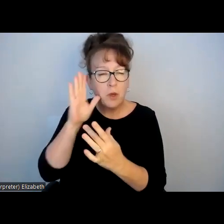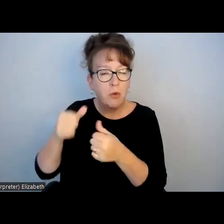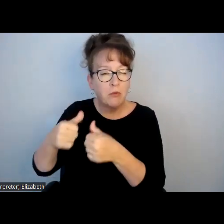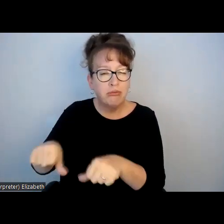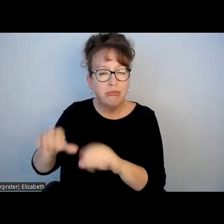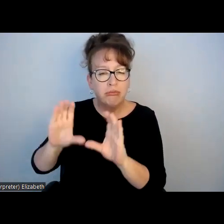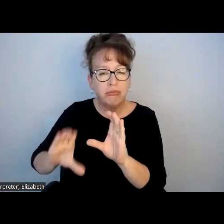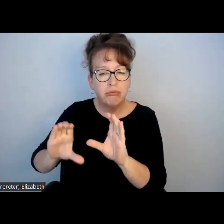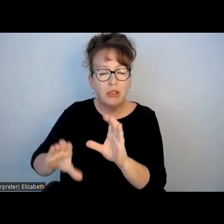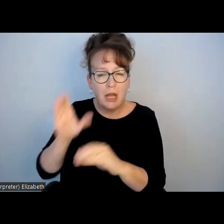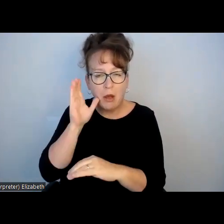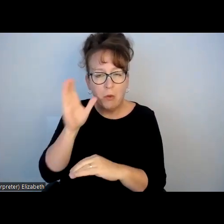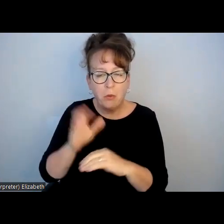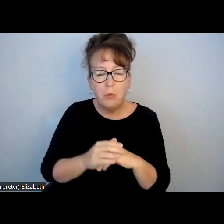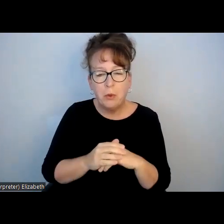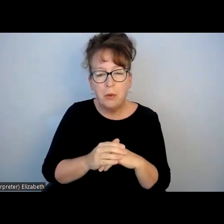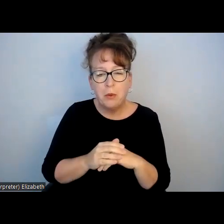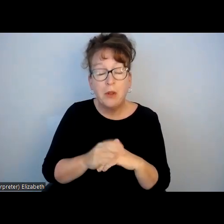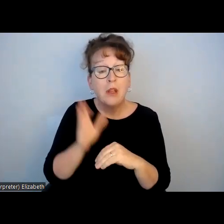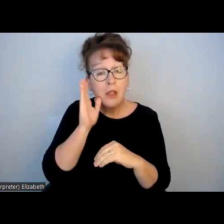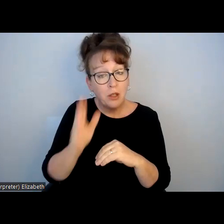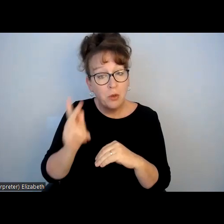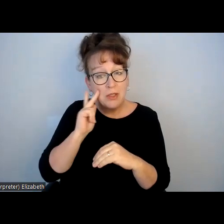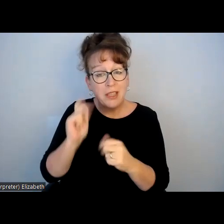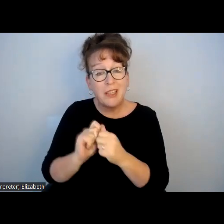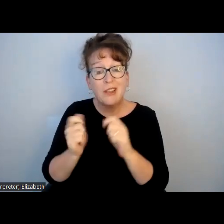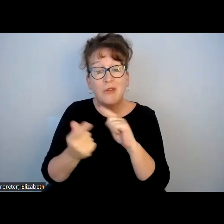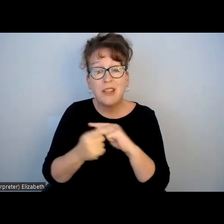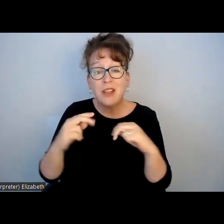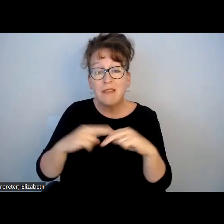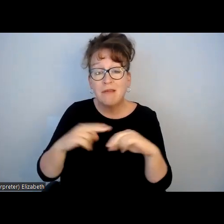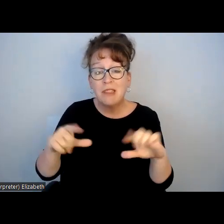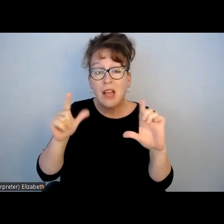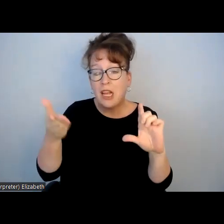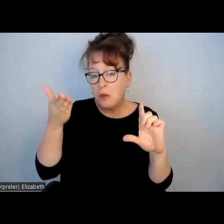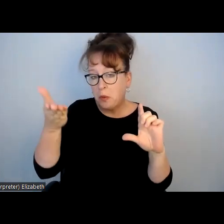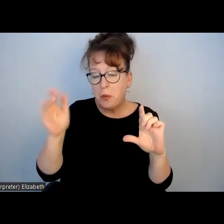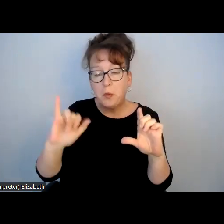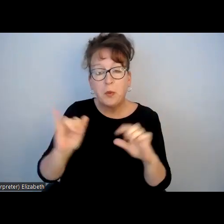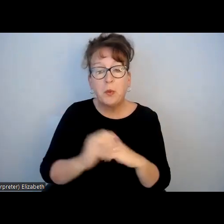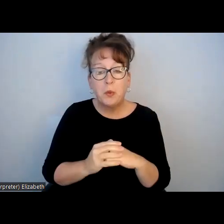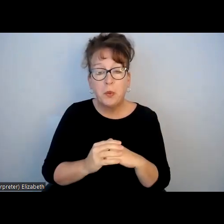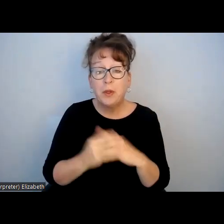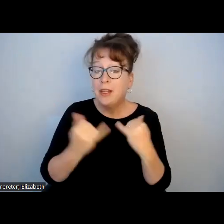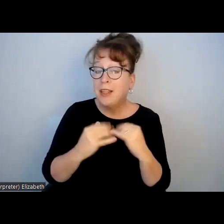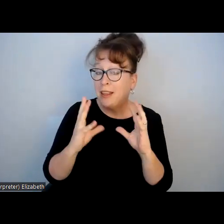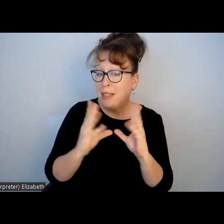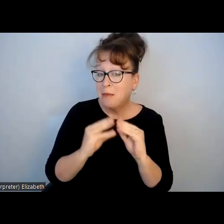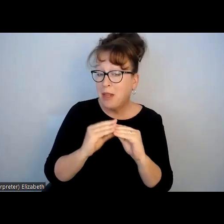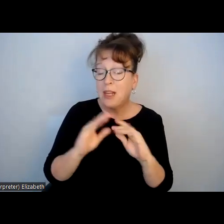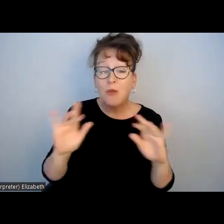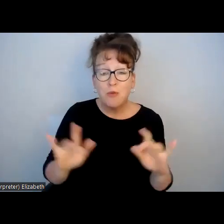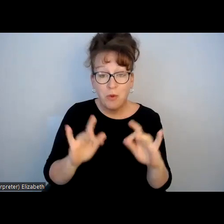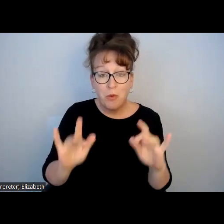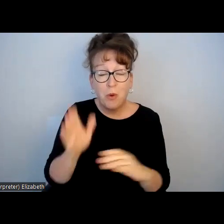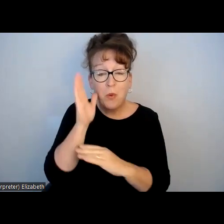shortly. You'll find a translated set of presentation slides there as well. This meeting is being recorded and will be available